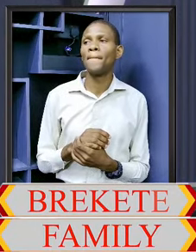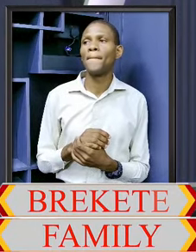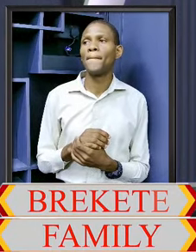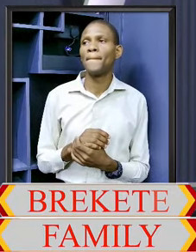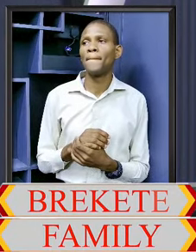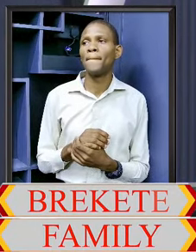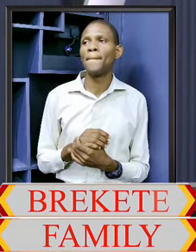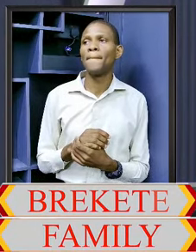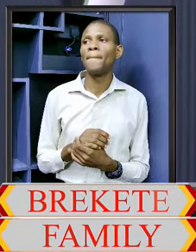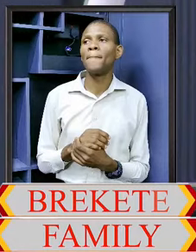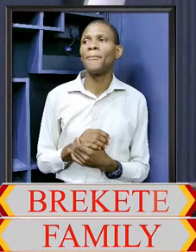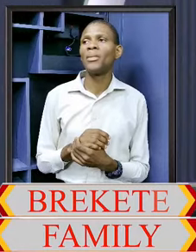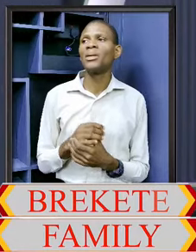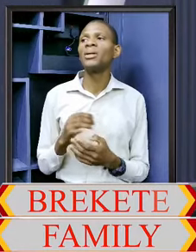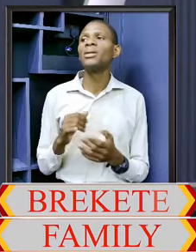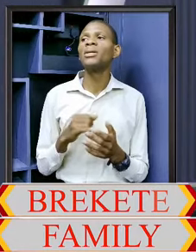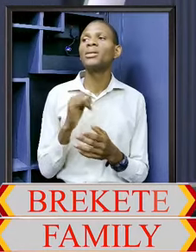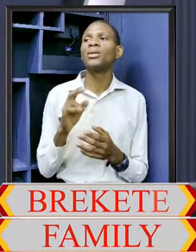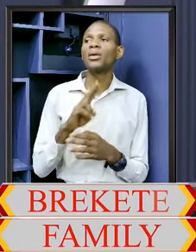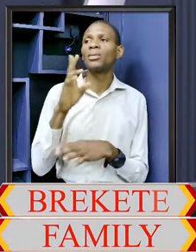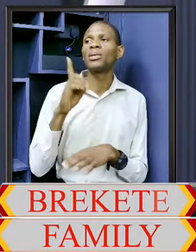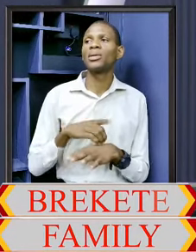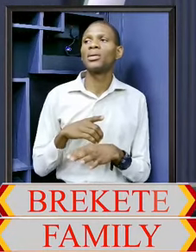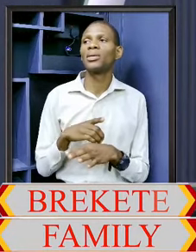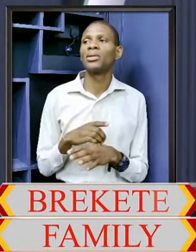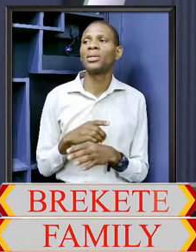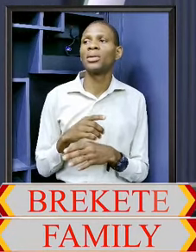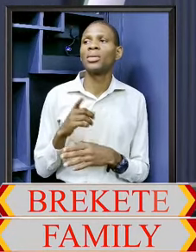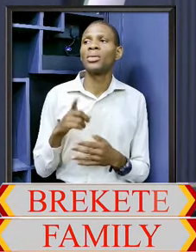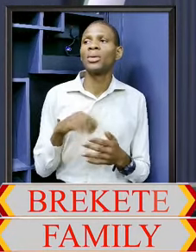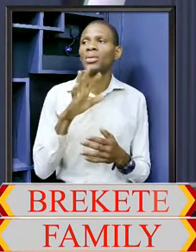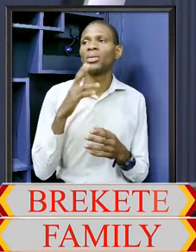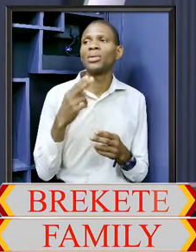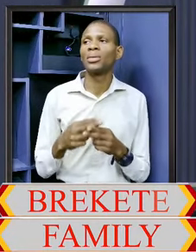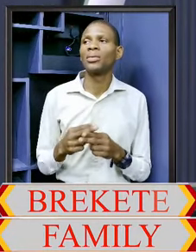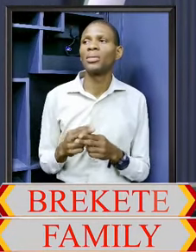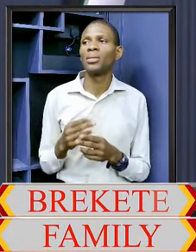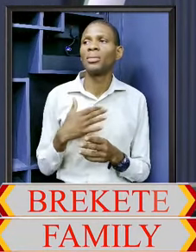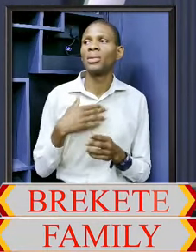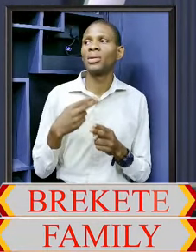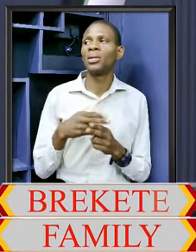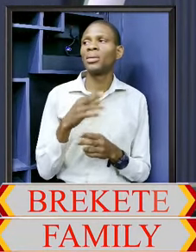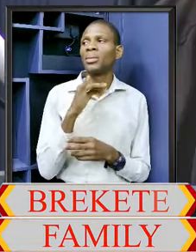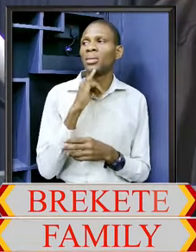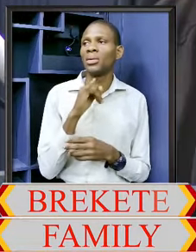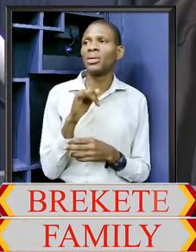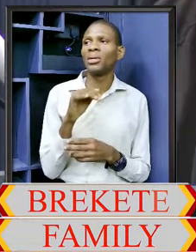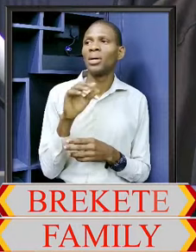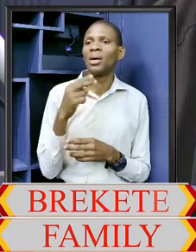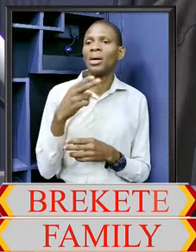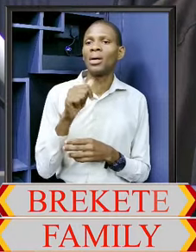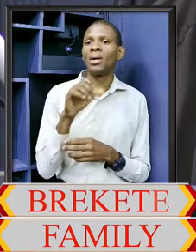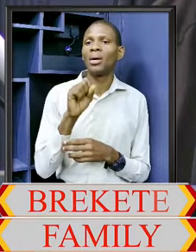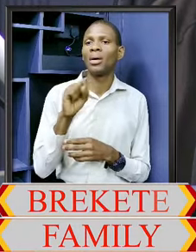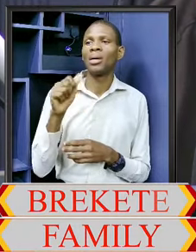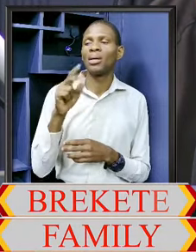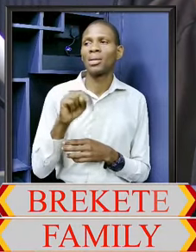Now update on a one give. Yes, sir. Okay, what him be your name? My name is Hassan